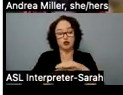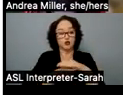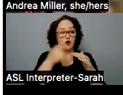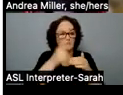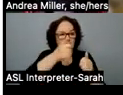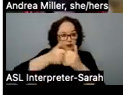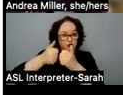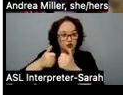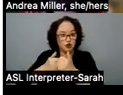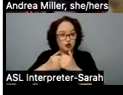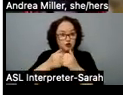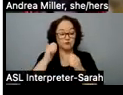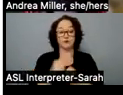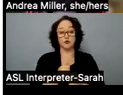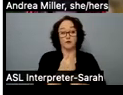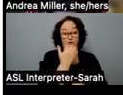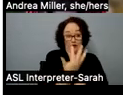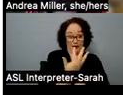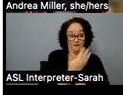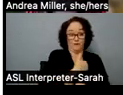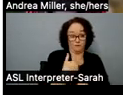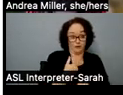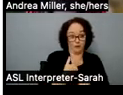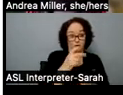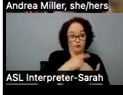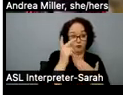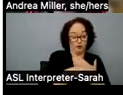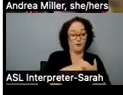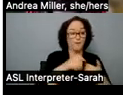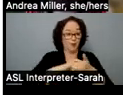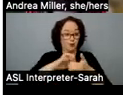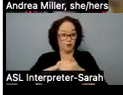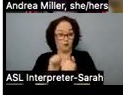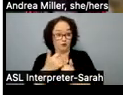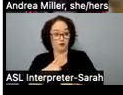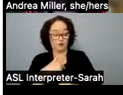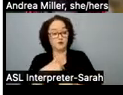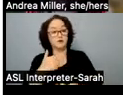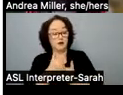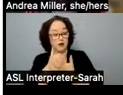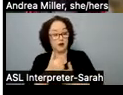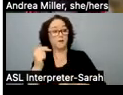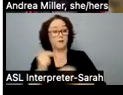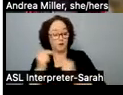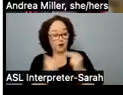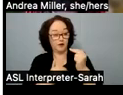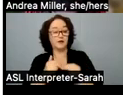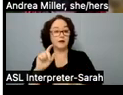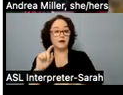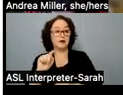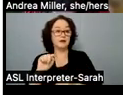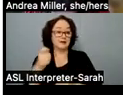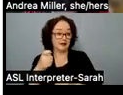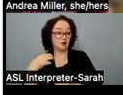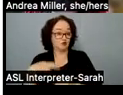districts. So 5 of our member programs partnered with us to help build these tax credit units with developers. And